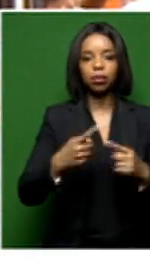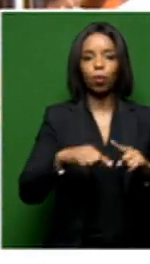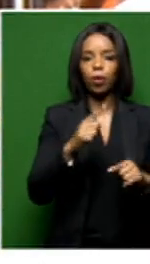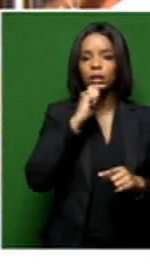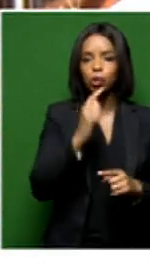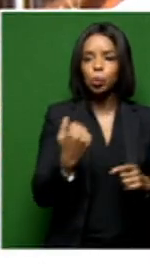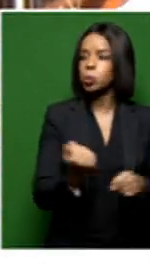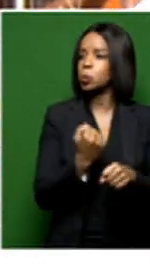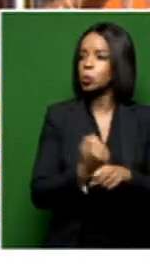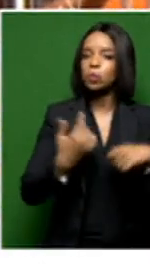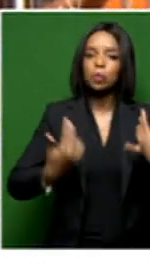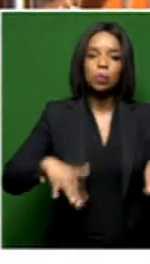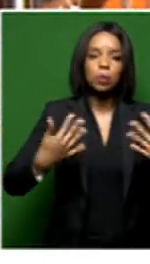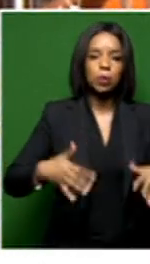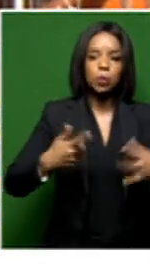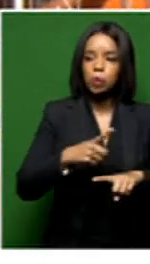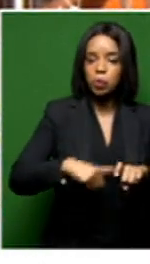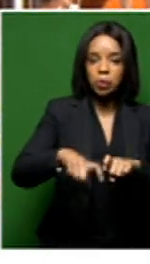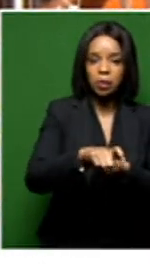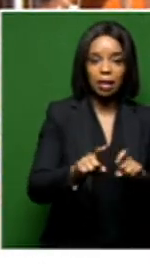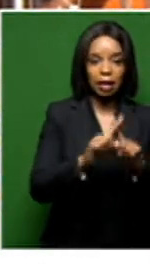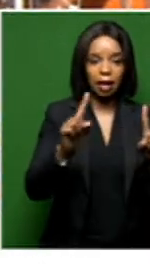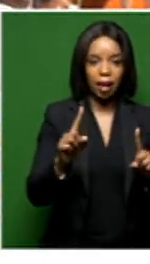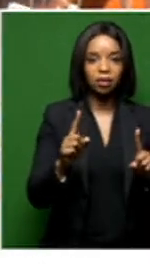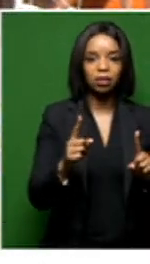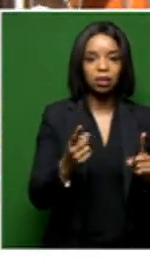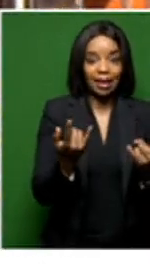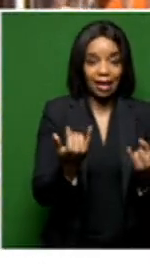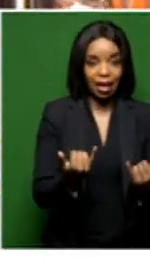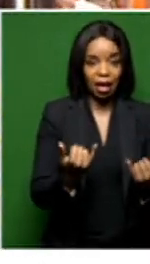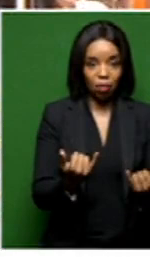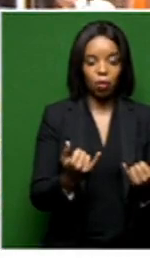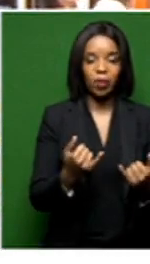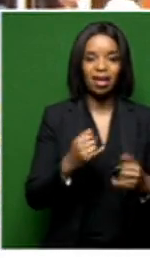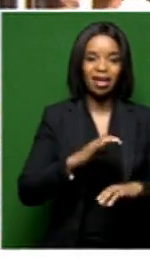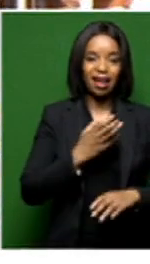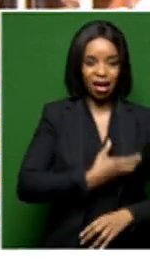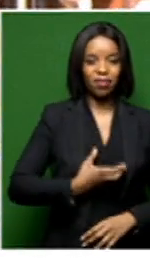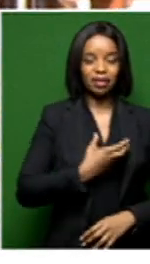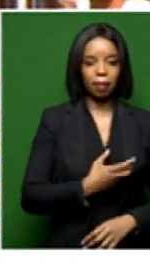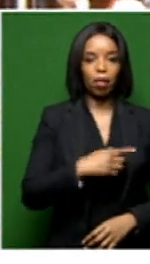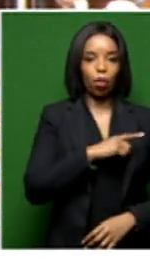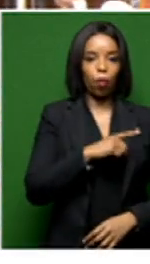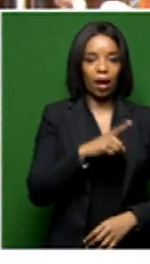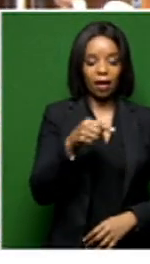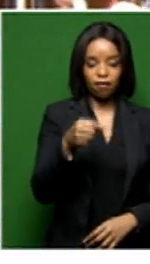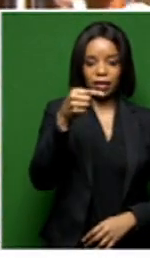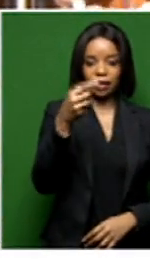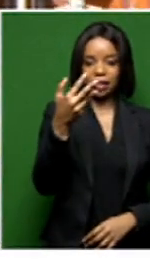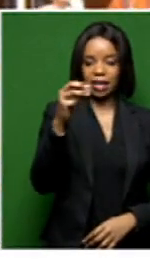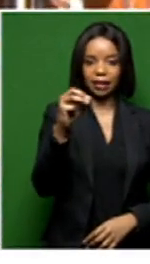ahead. What we are comfortable with currently is that the first 90, we've been able to catch